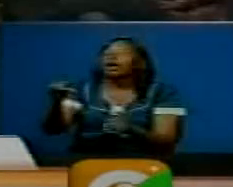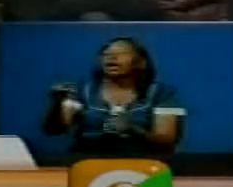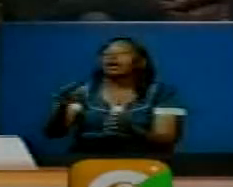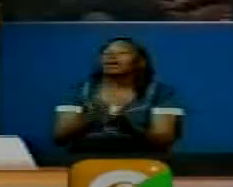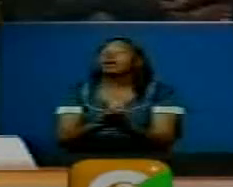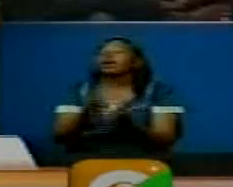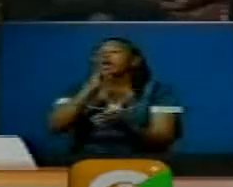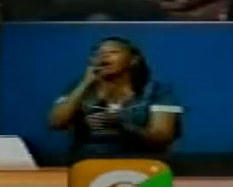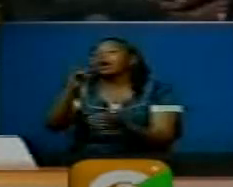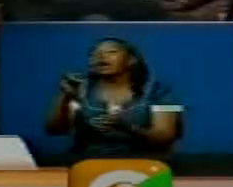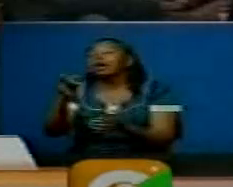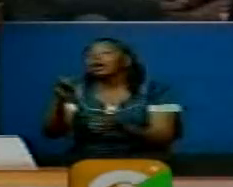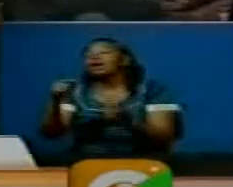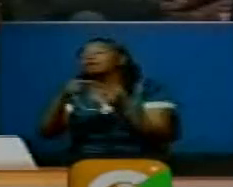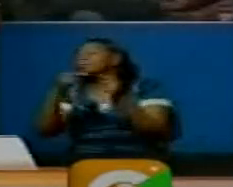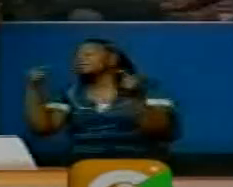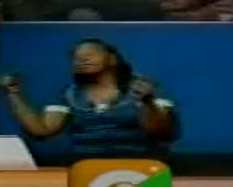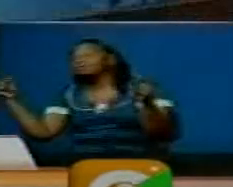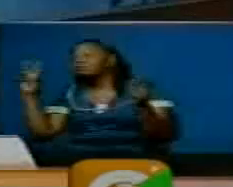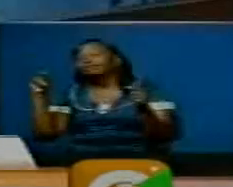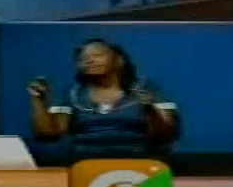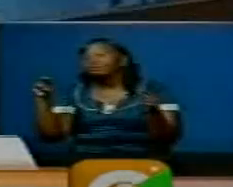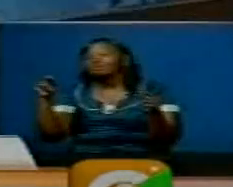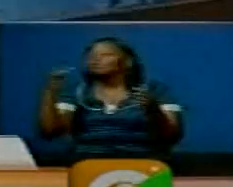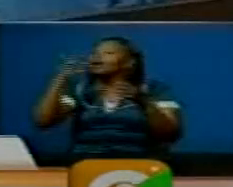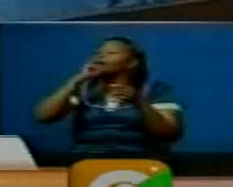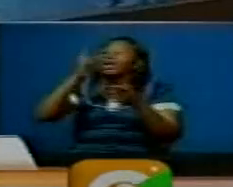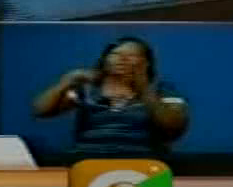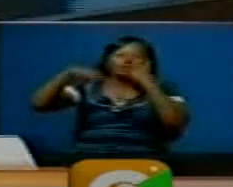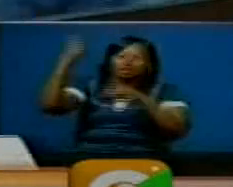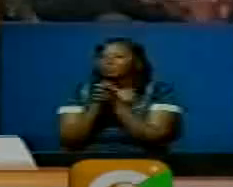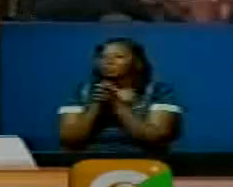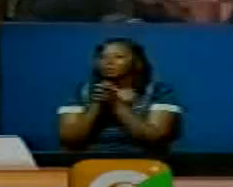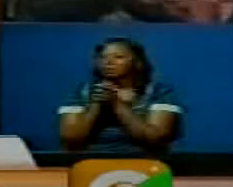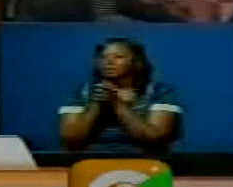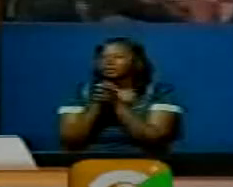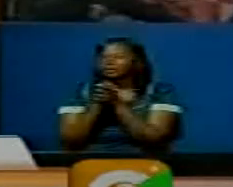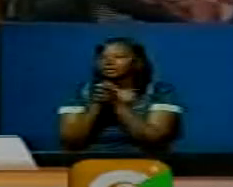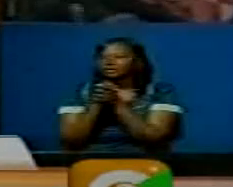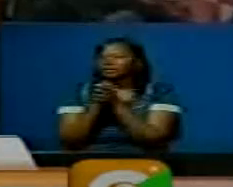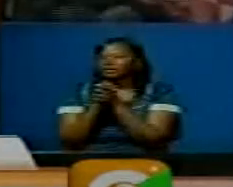As many as of a contrary opinion say nay, the ayes have it.